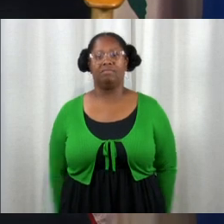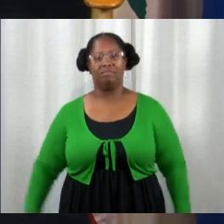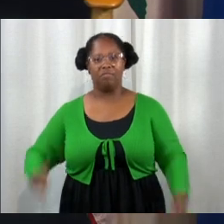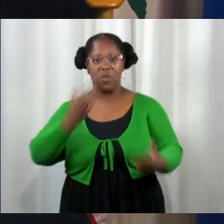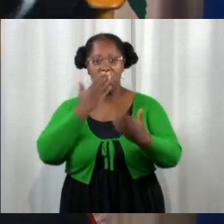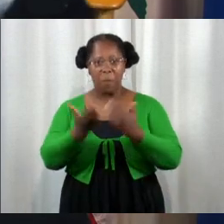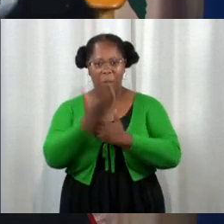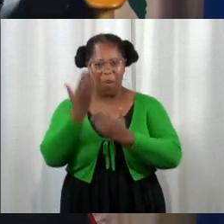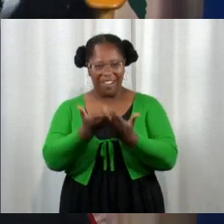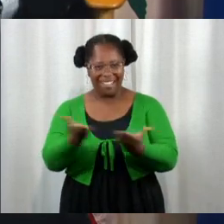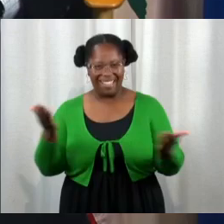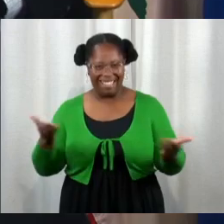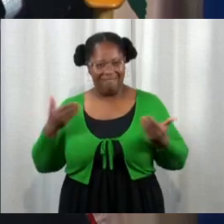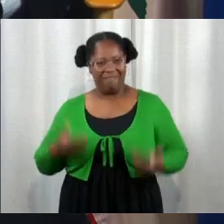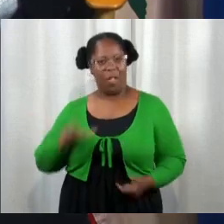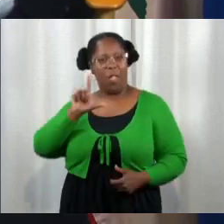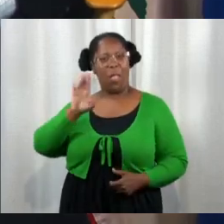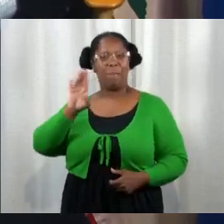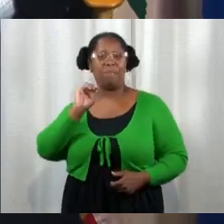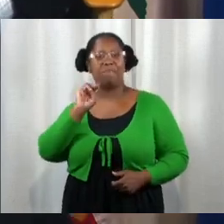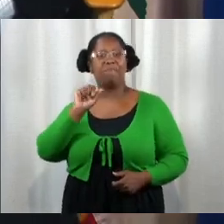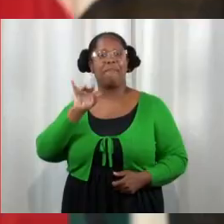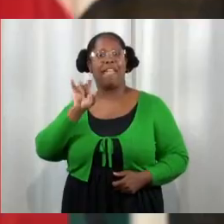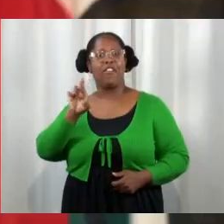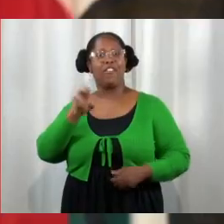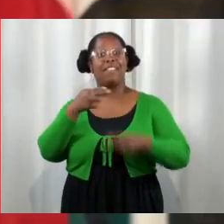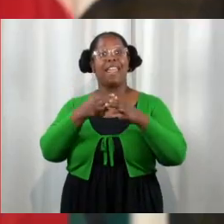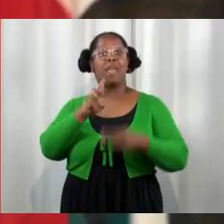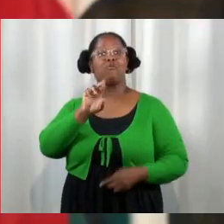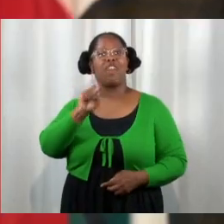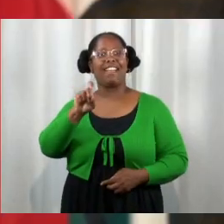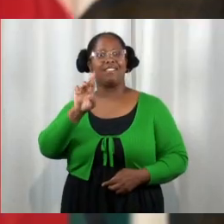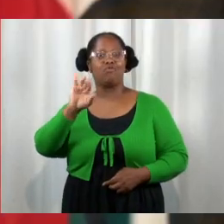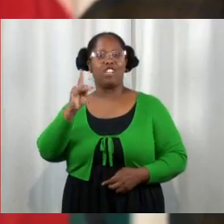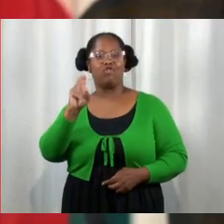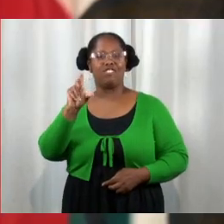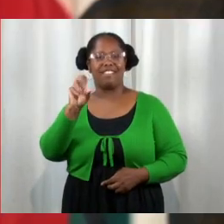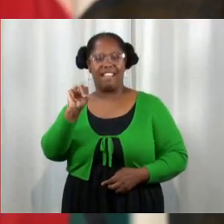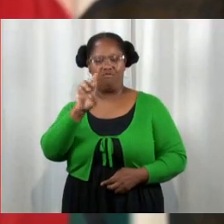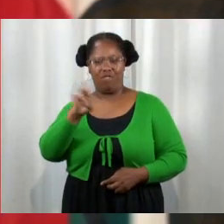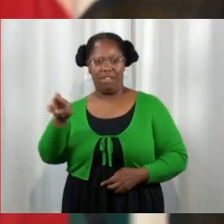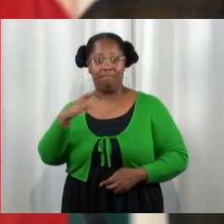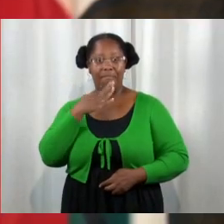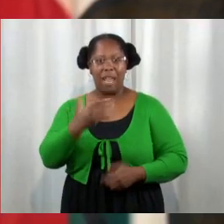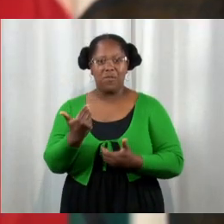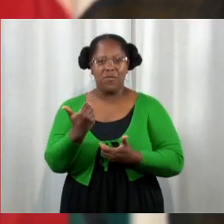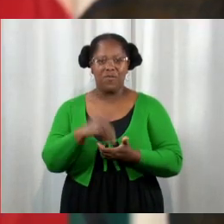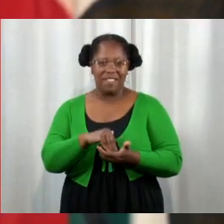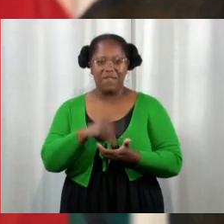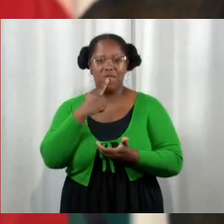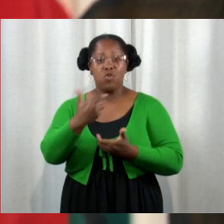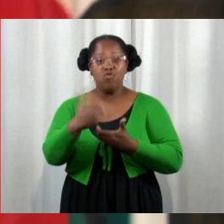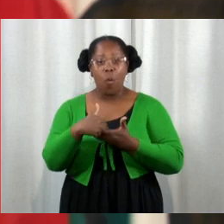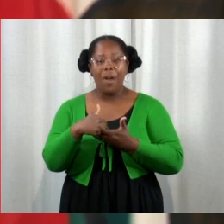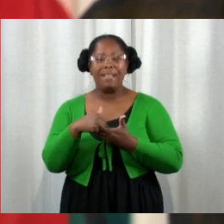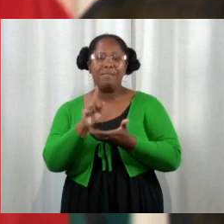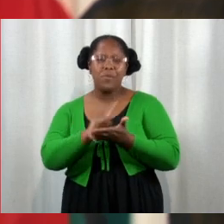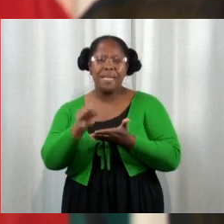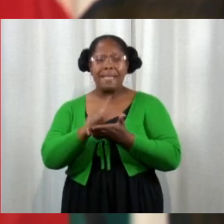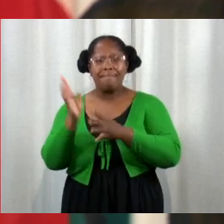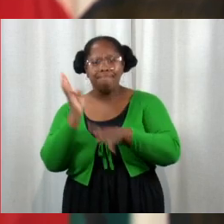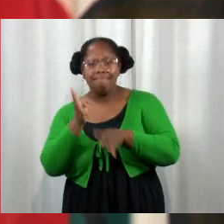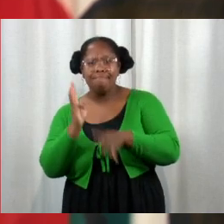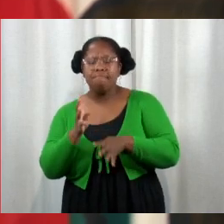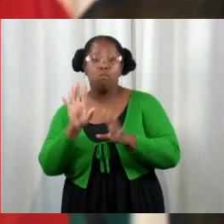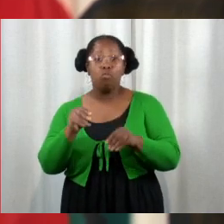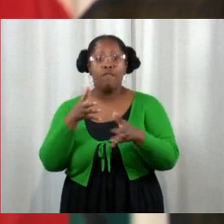Good morning, folks. I'm Long Beach Mayor Rex Richardson. Thanks again for joining us for our weekly live stream where we provide updates on our